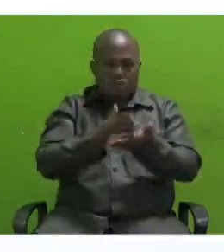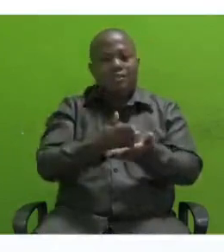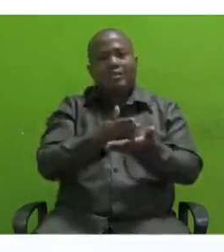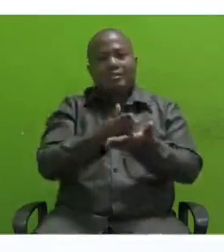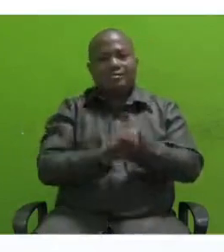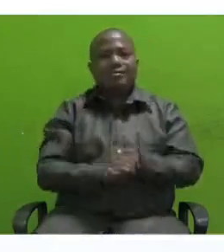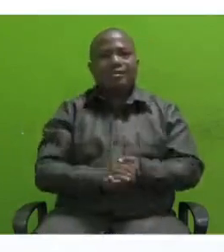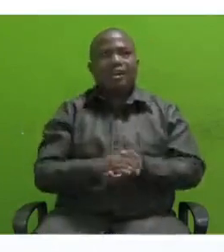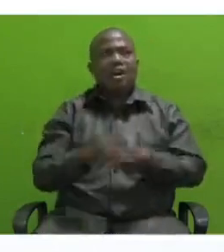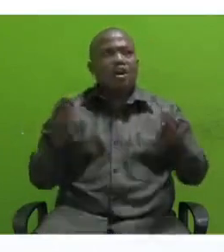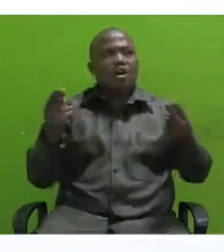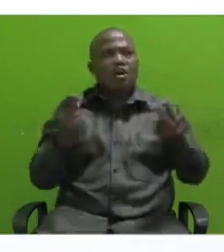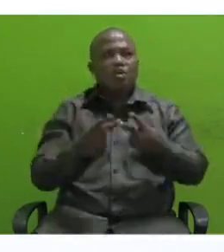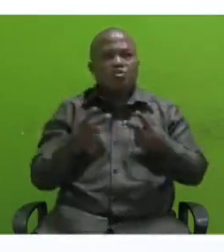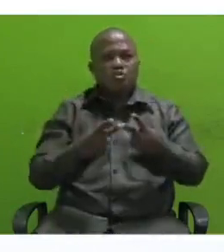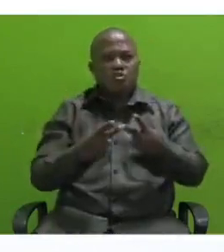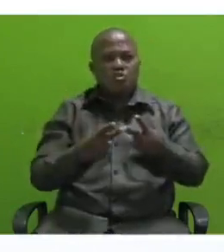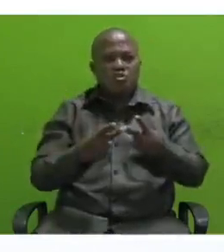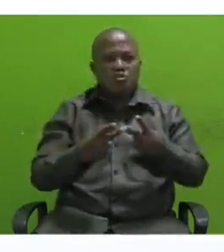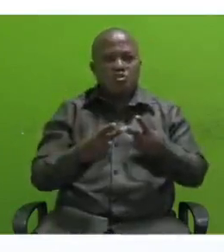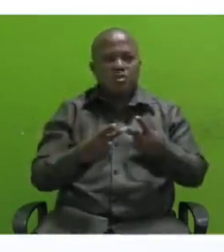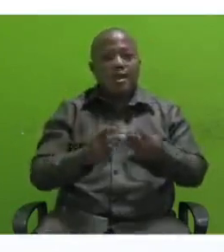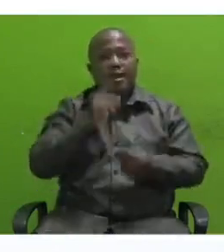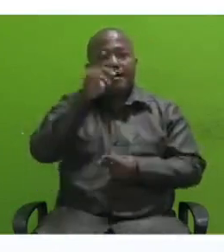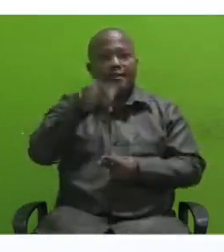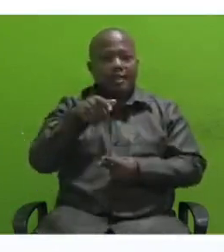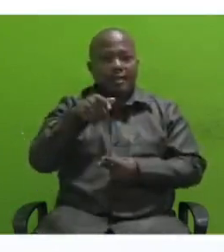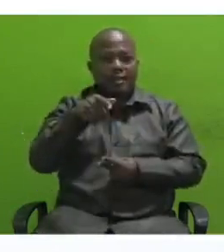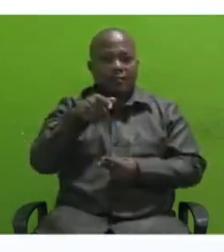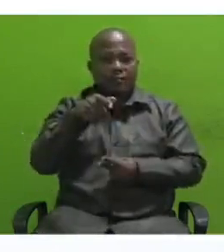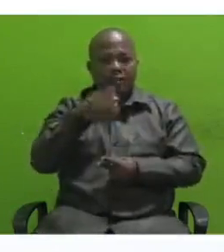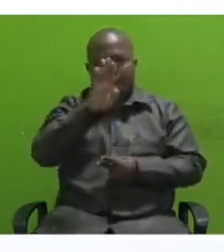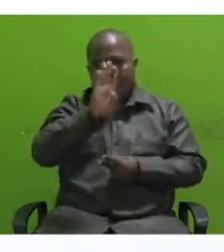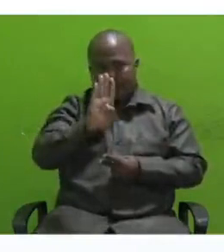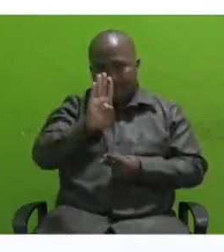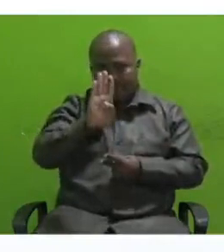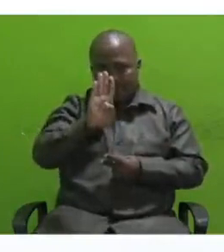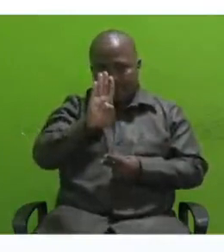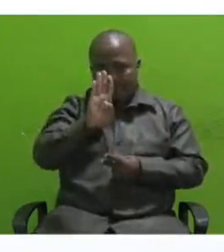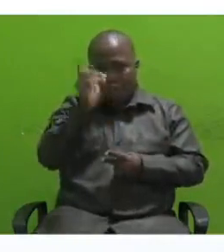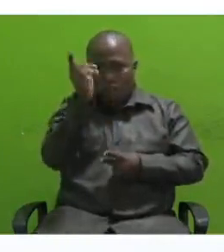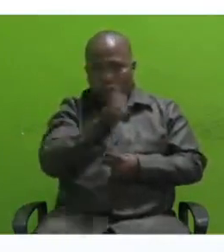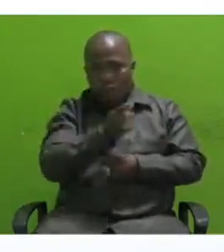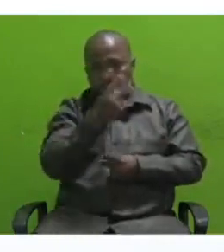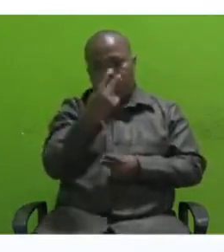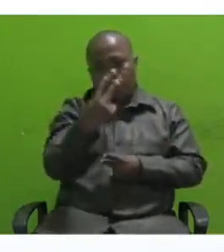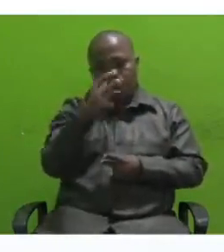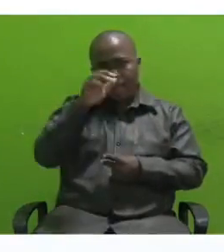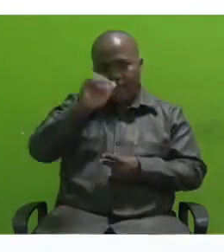constant terms, but also we have other terms, which is b over